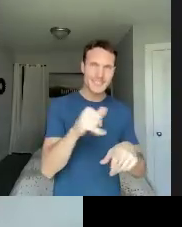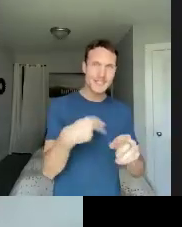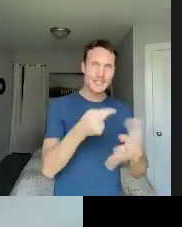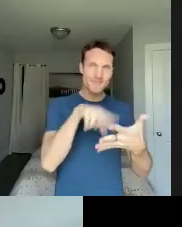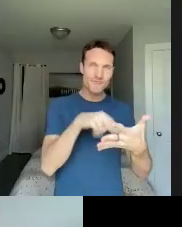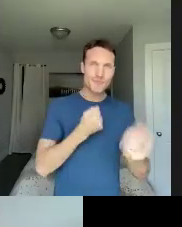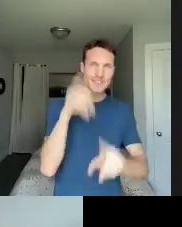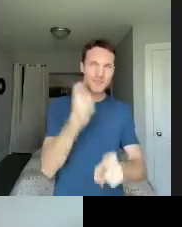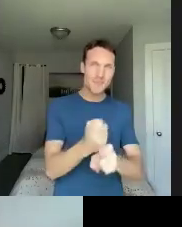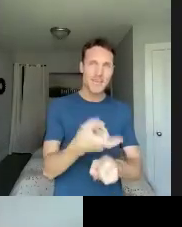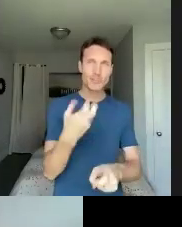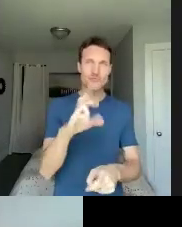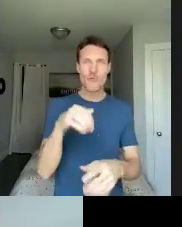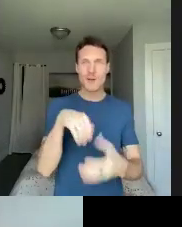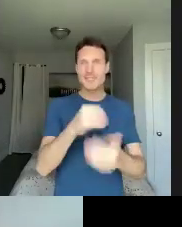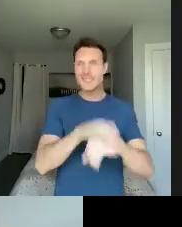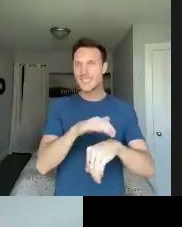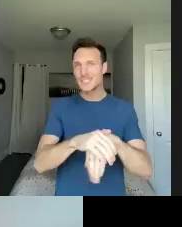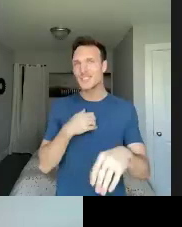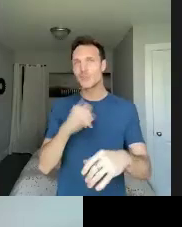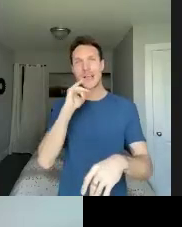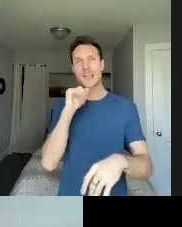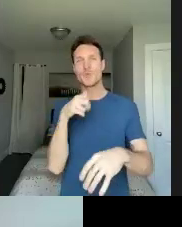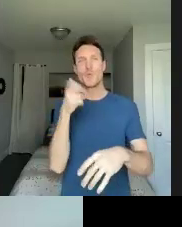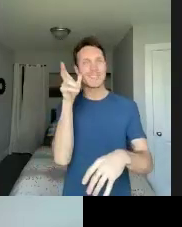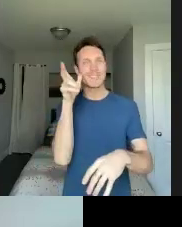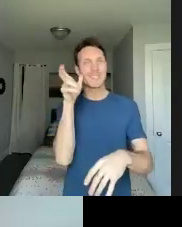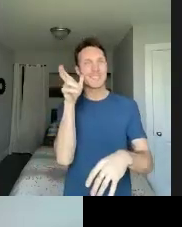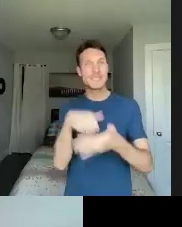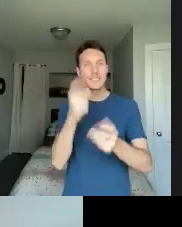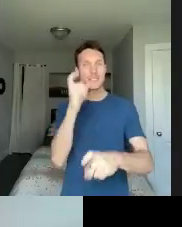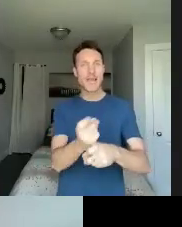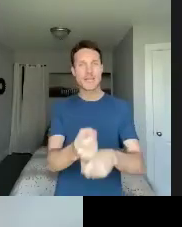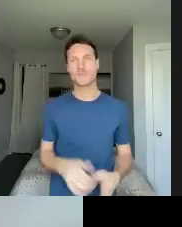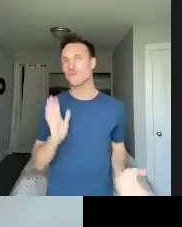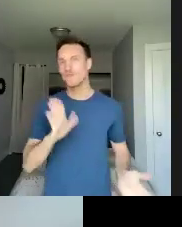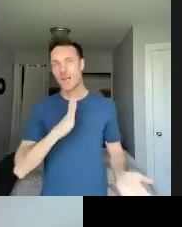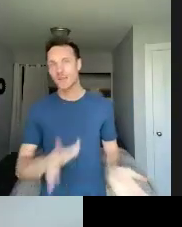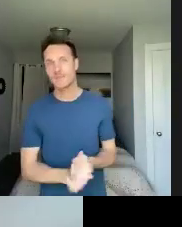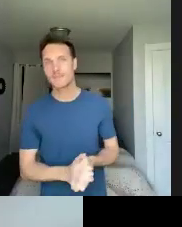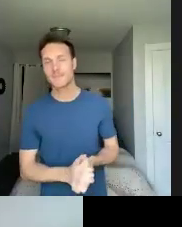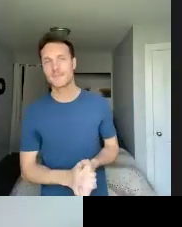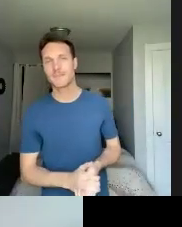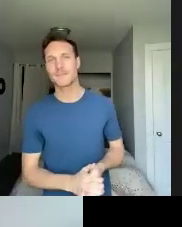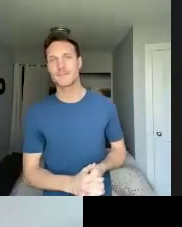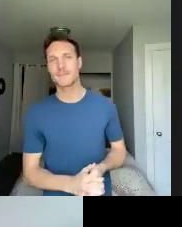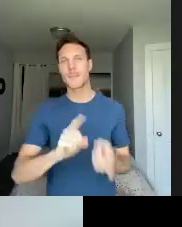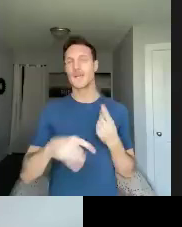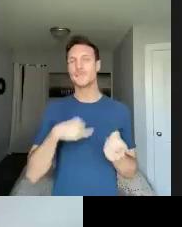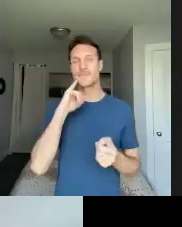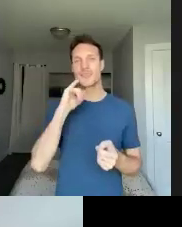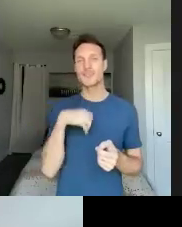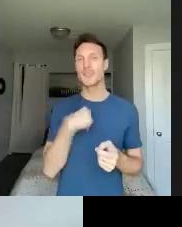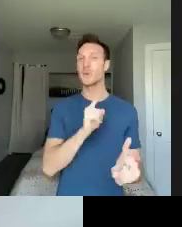select English, you will be listening as is, like the conversation between the people. But if you select Spanish, you will be